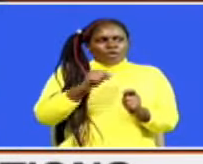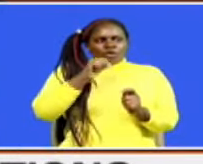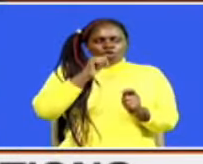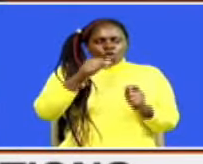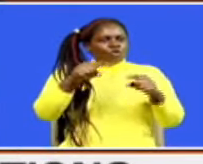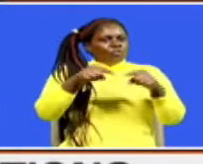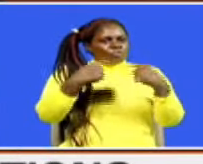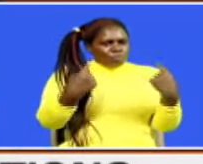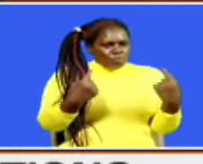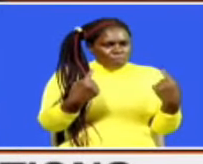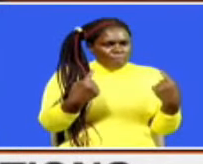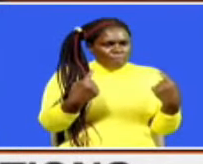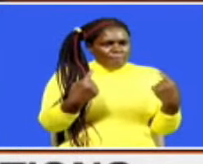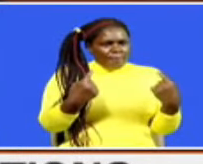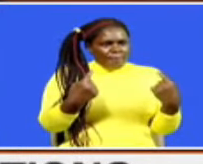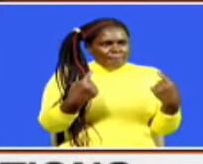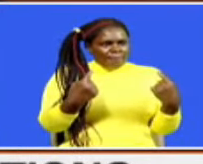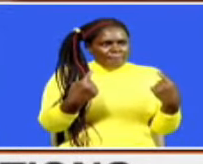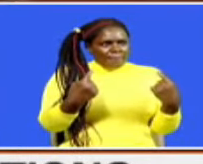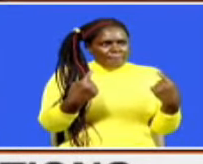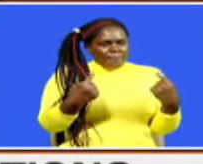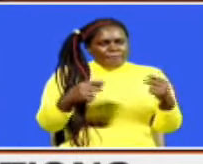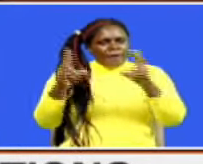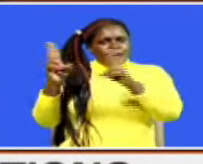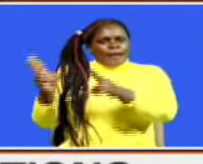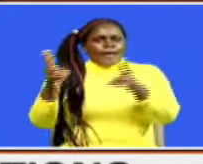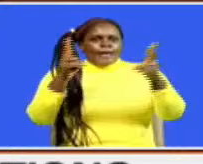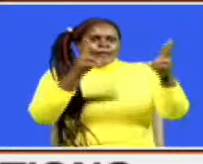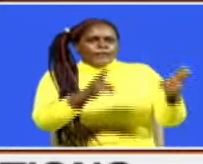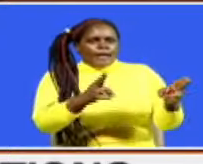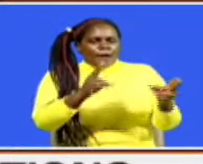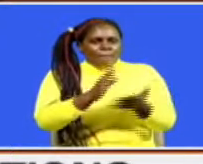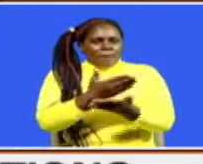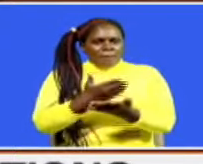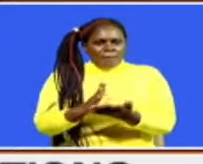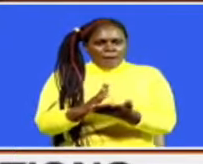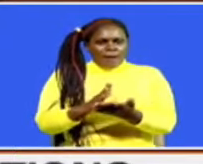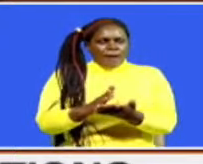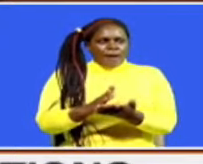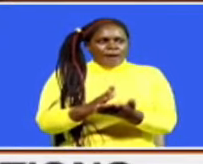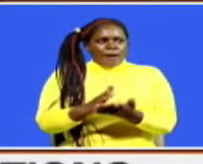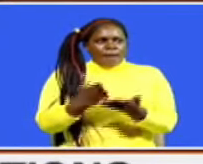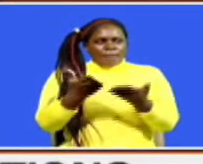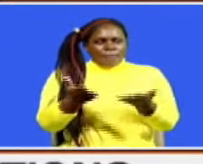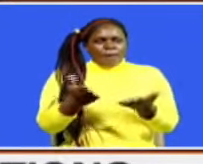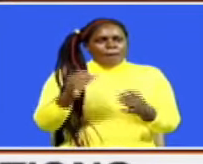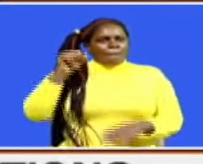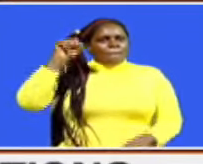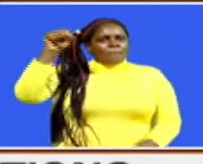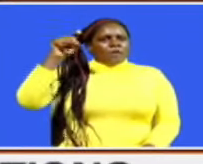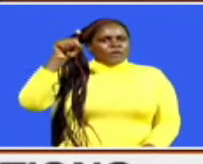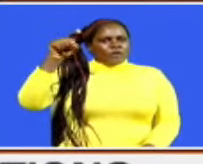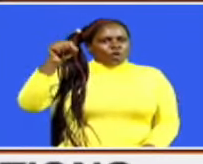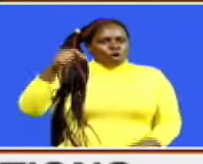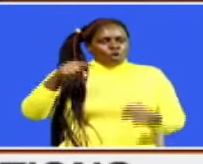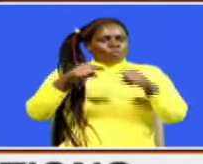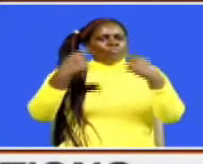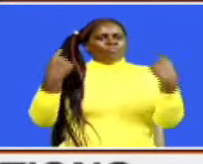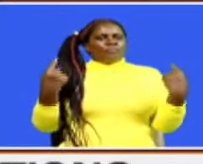disputed that the nature and comportment of this complaint is a political disagreement.